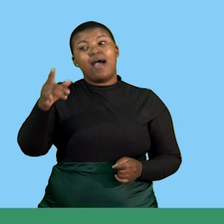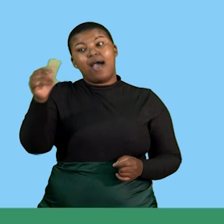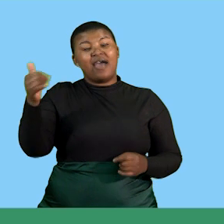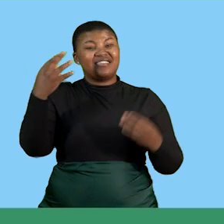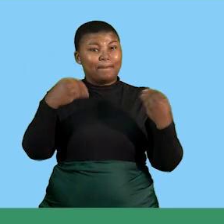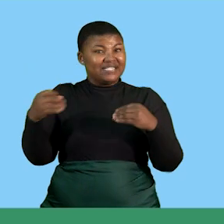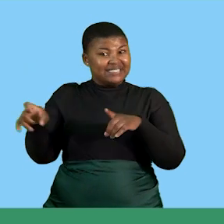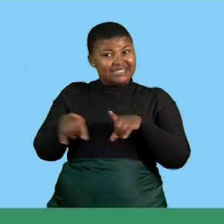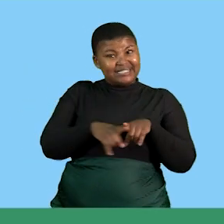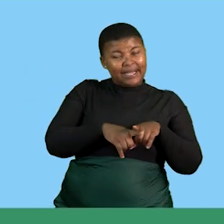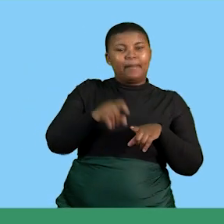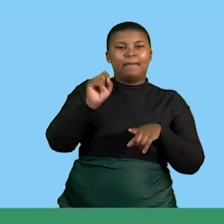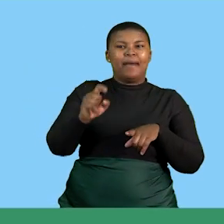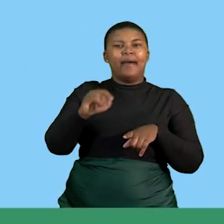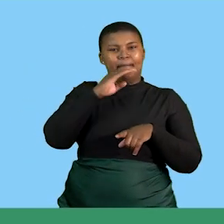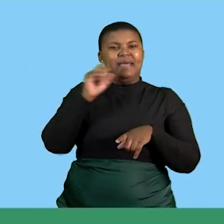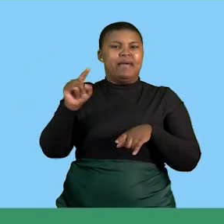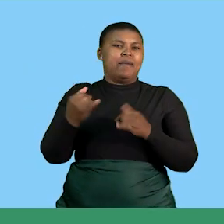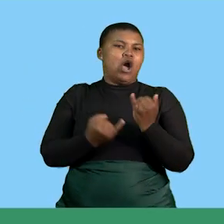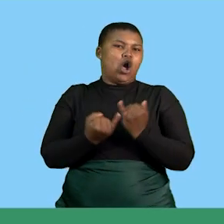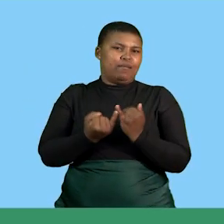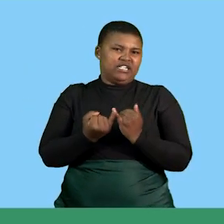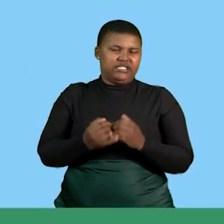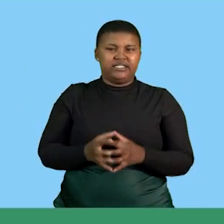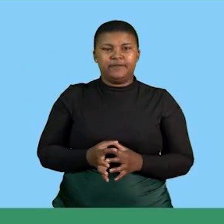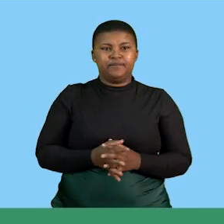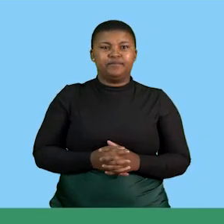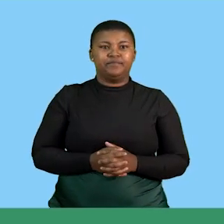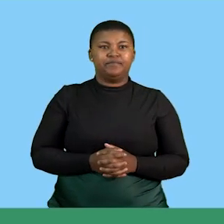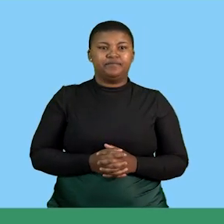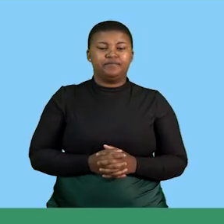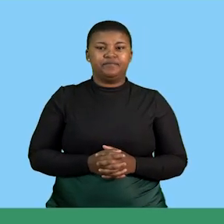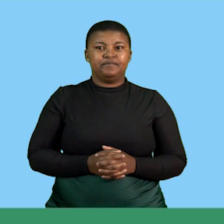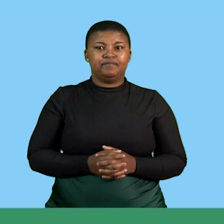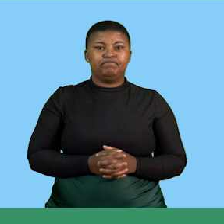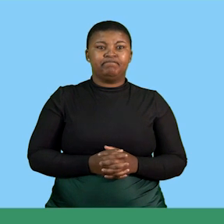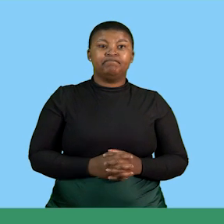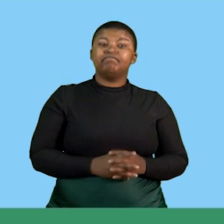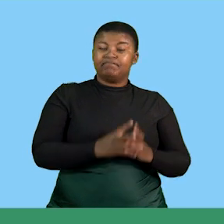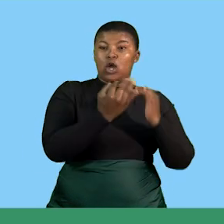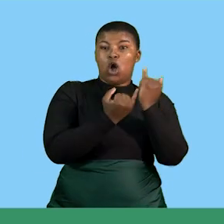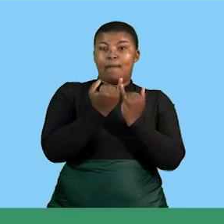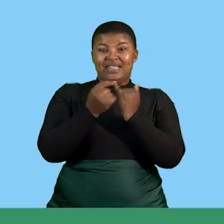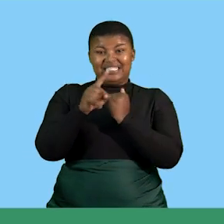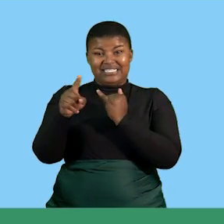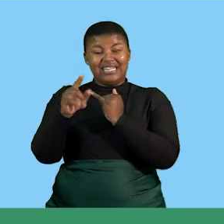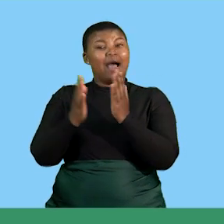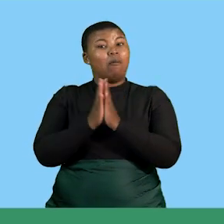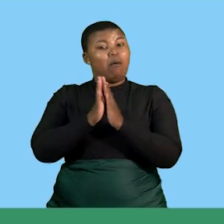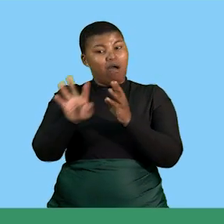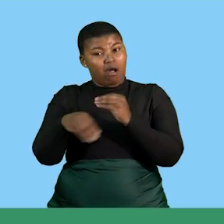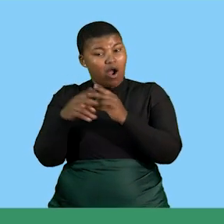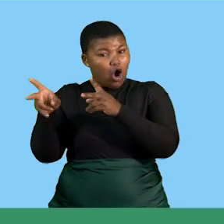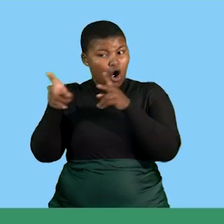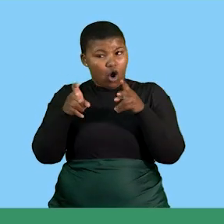do is our competitor. So our component will be our competitor, and our motivation then, of course,